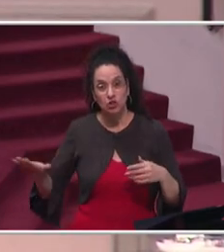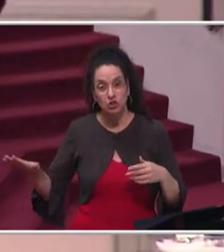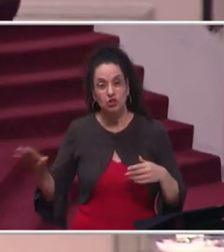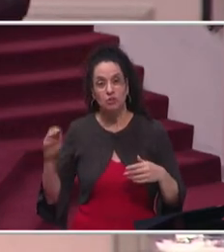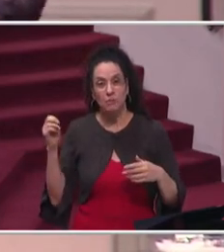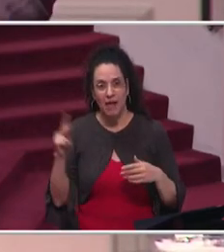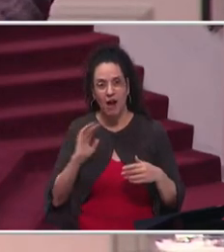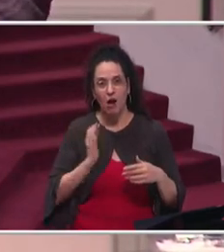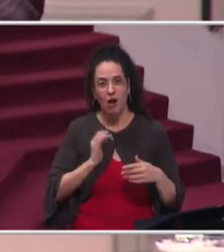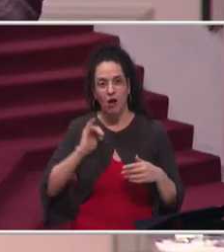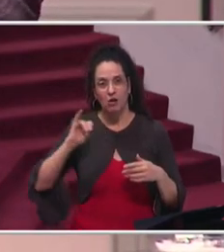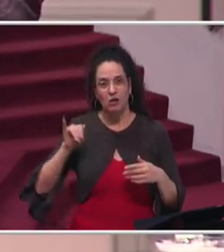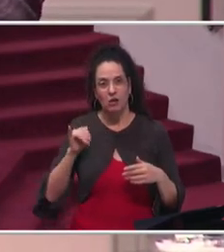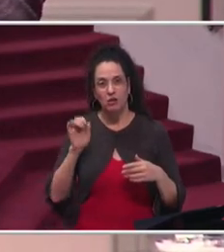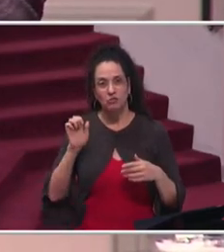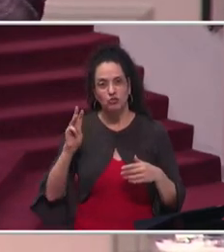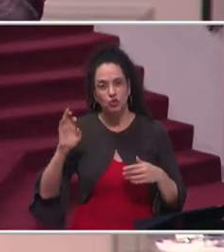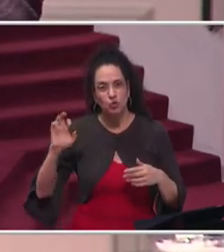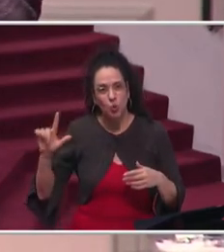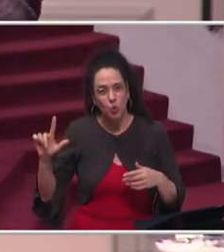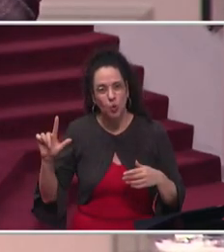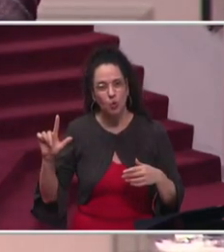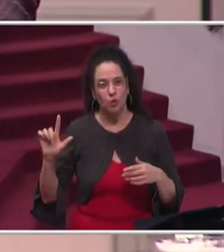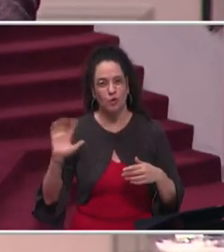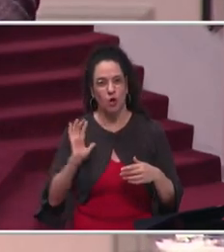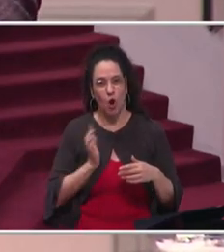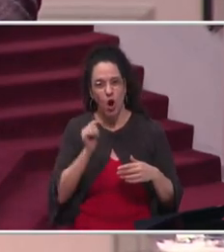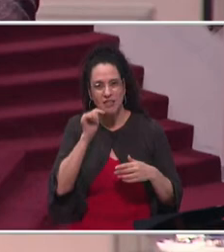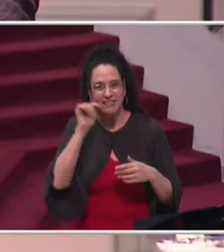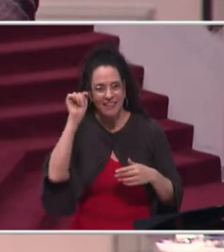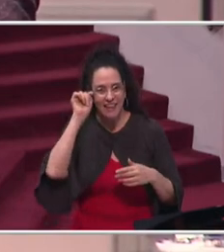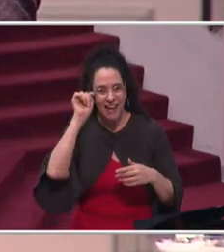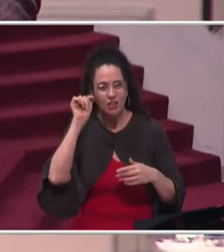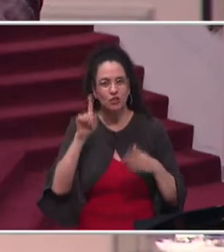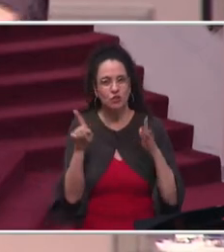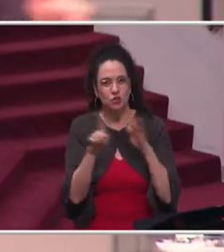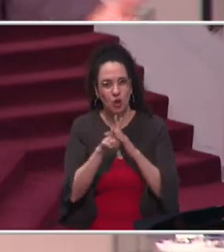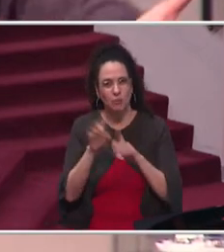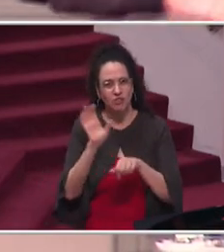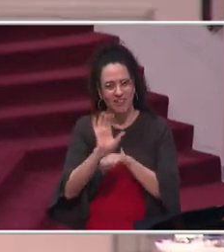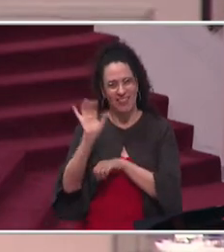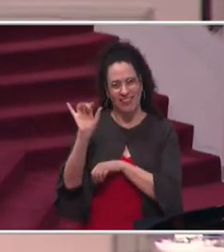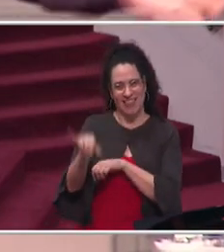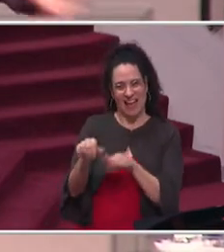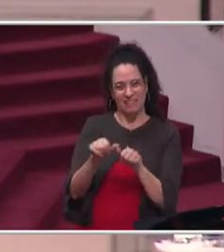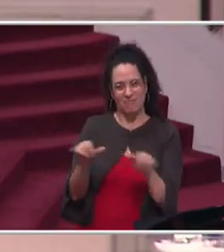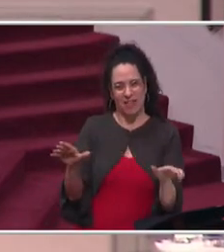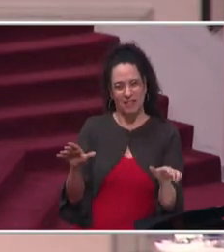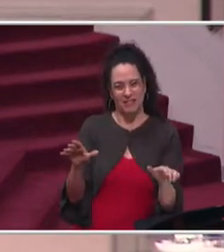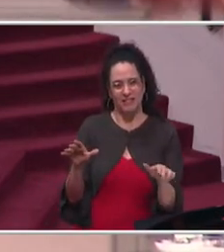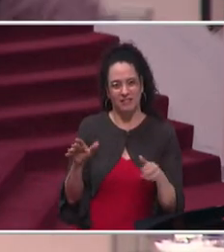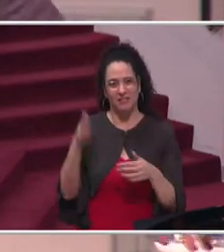our teens, are back in church. And that is a real blessing. God is doing a great thing.